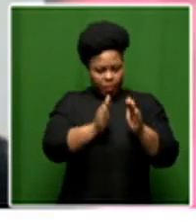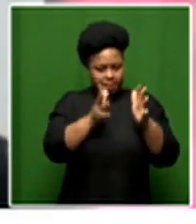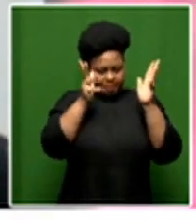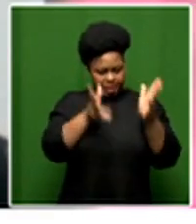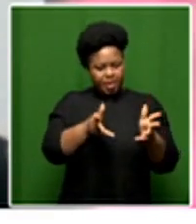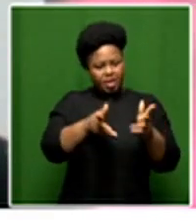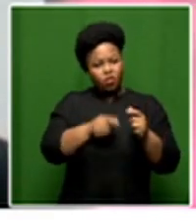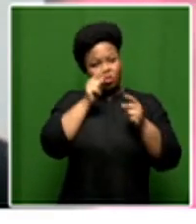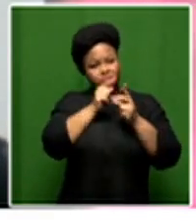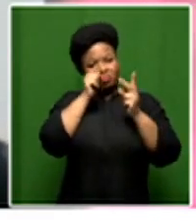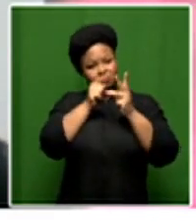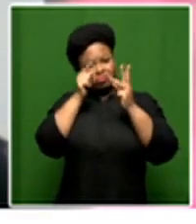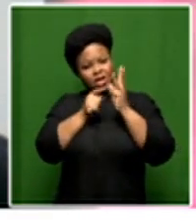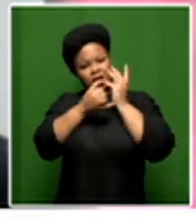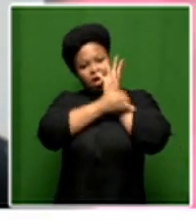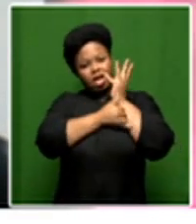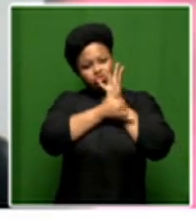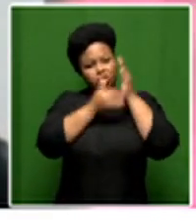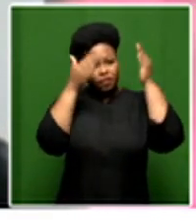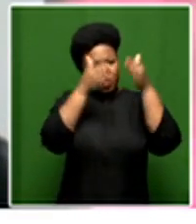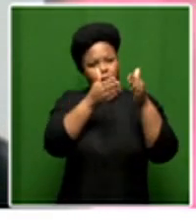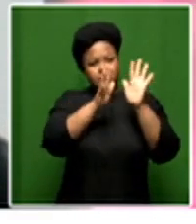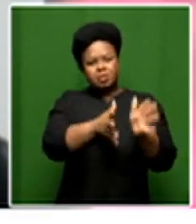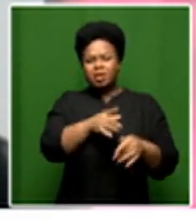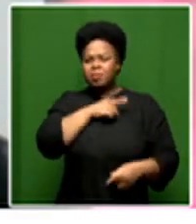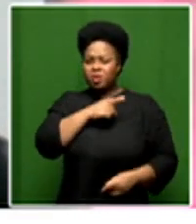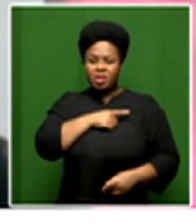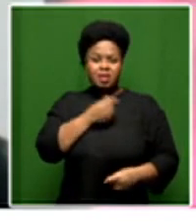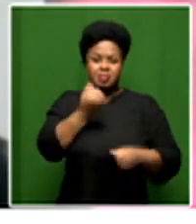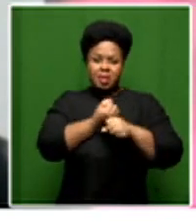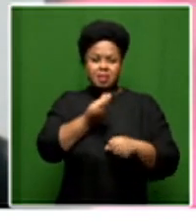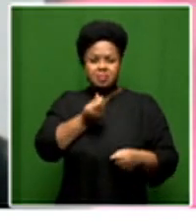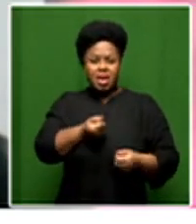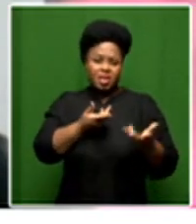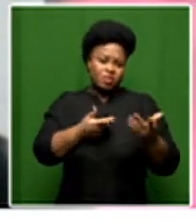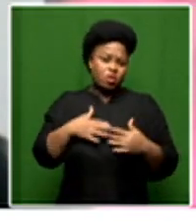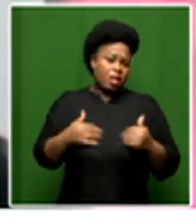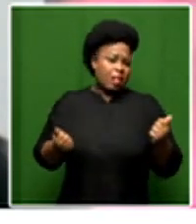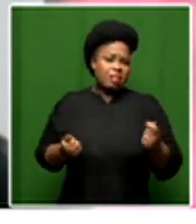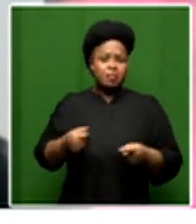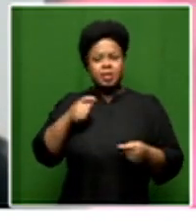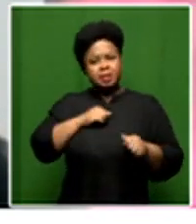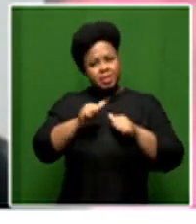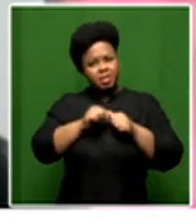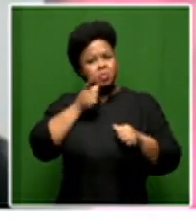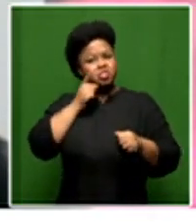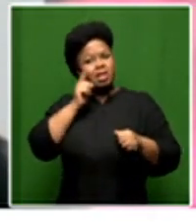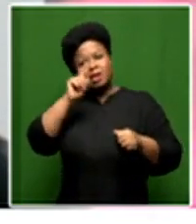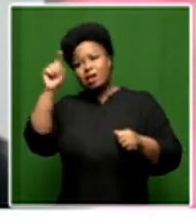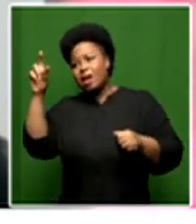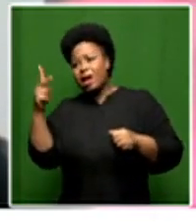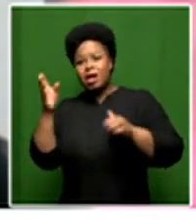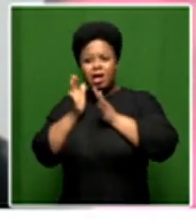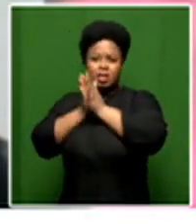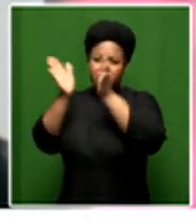purely to a few countries, which really they are making a lot of money out of health. We say that let's go also look into those